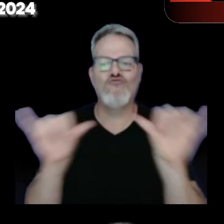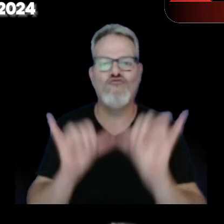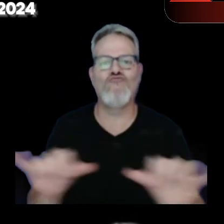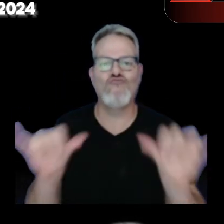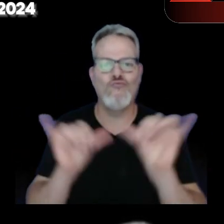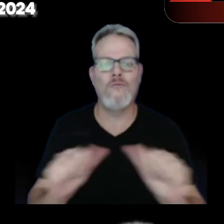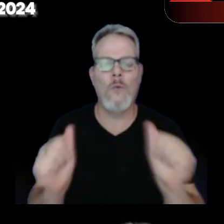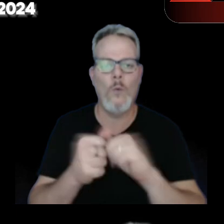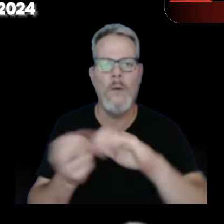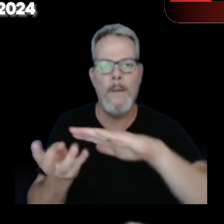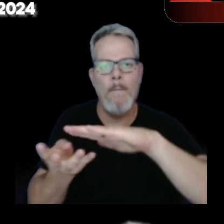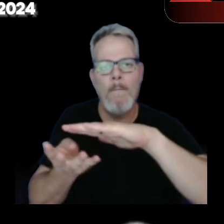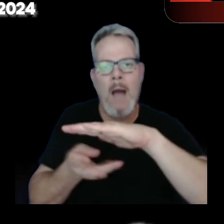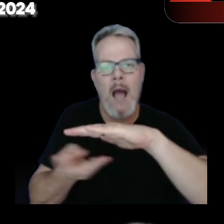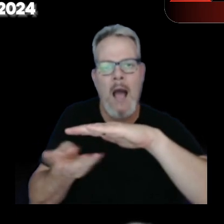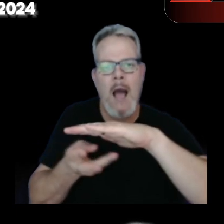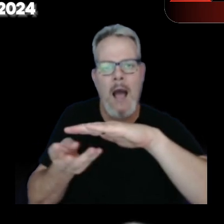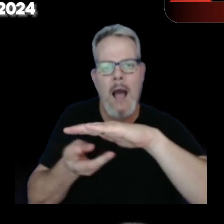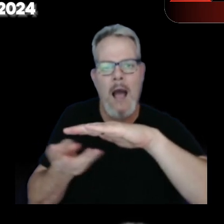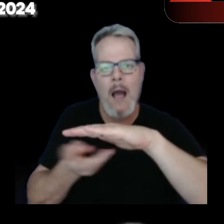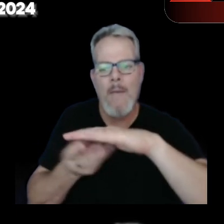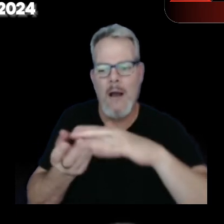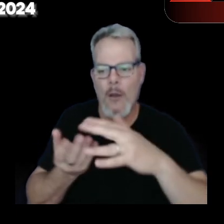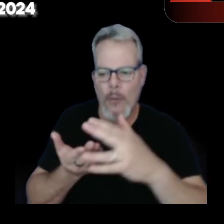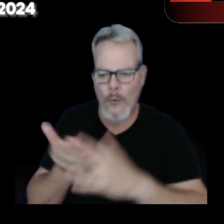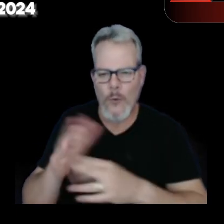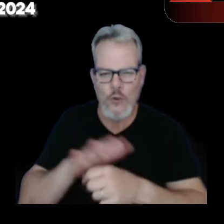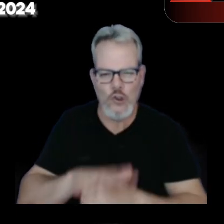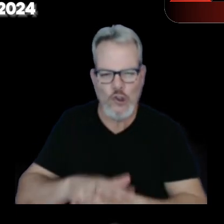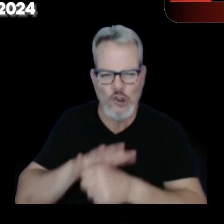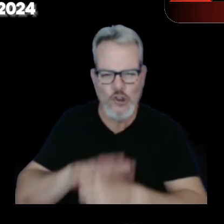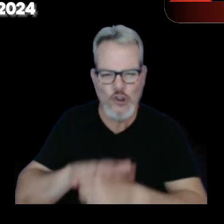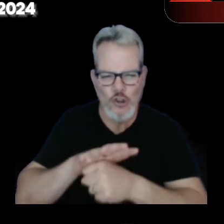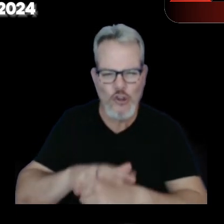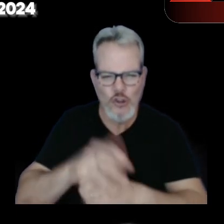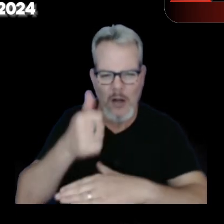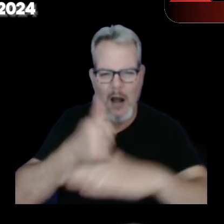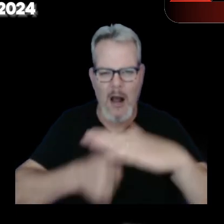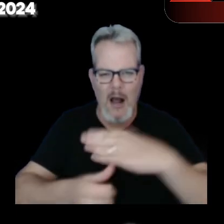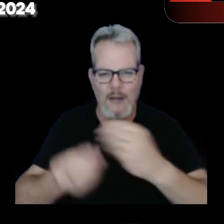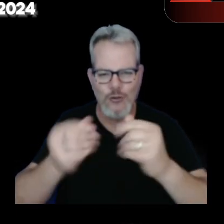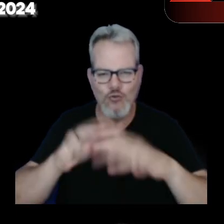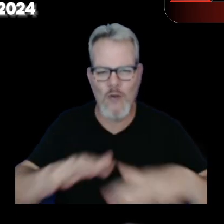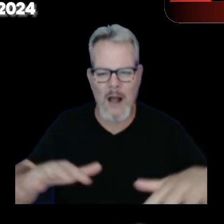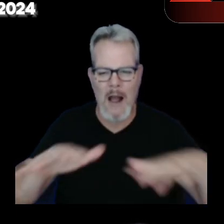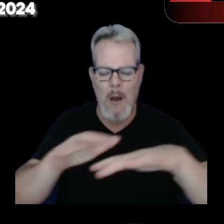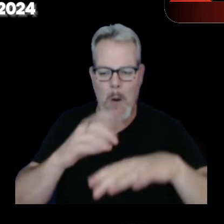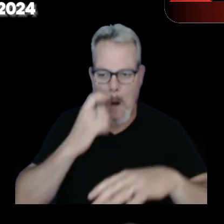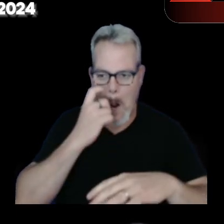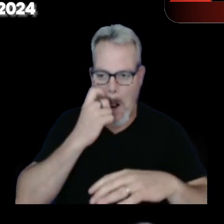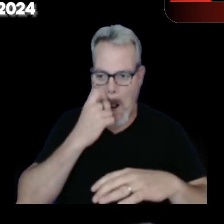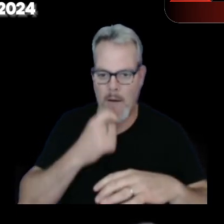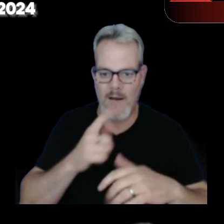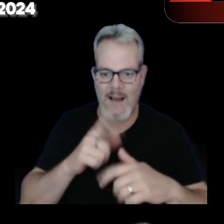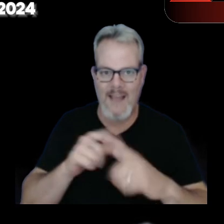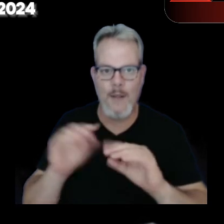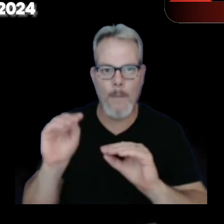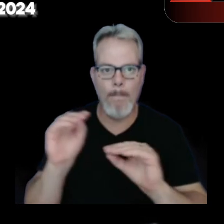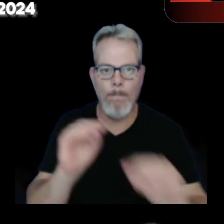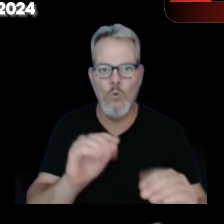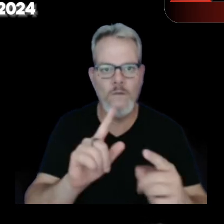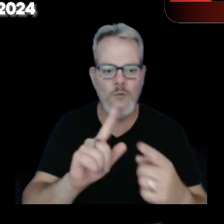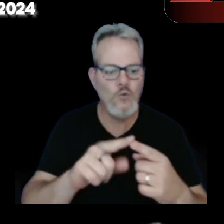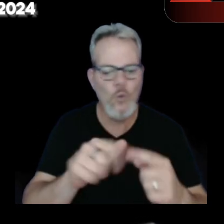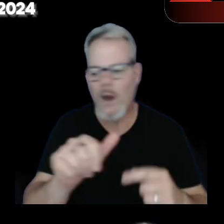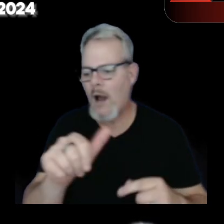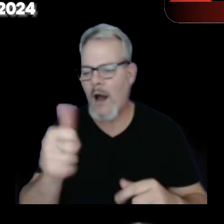Kīlauea, pressurizing it underground, and then depressurizing by moving into one of these other areas underground, whether it's the Southwest